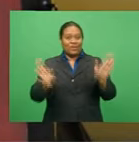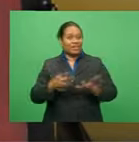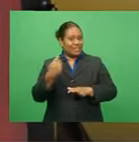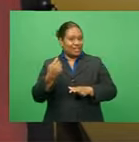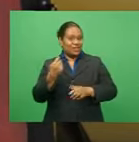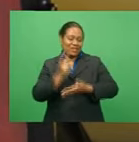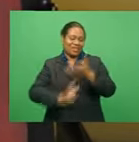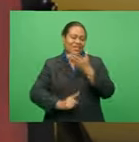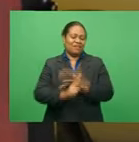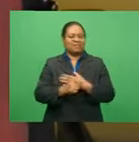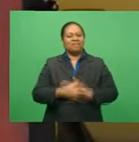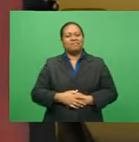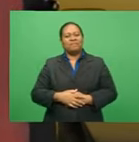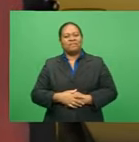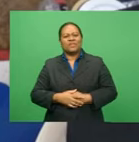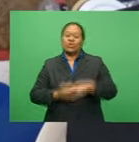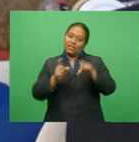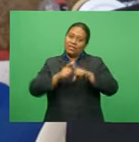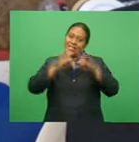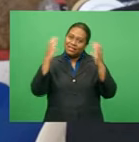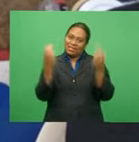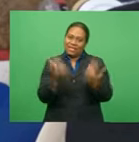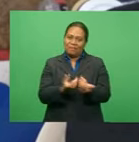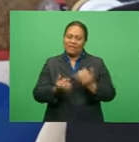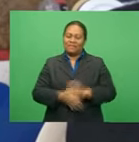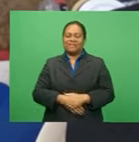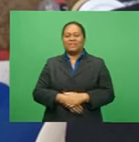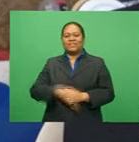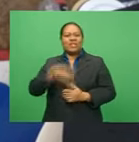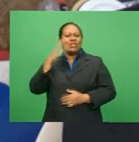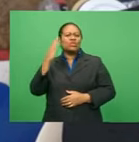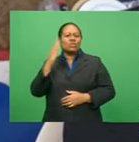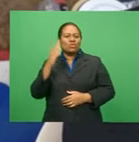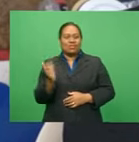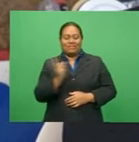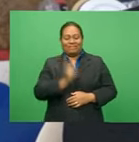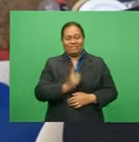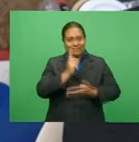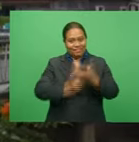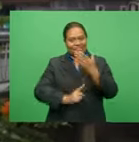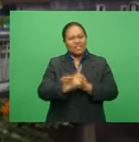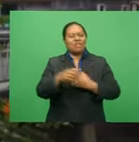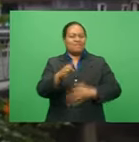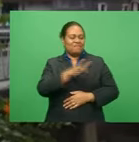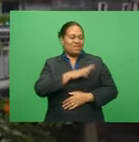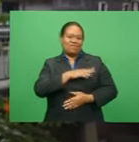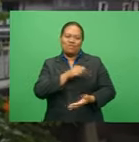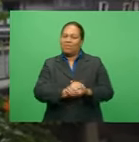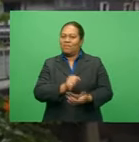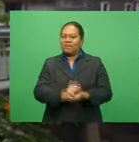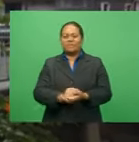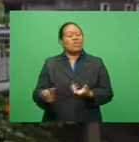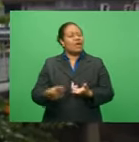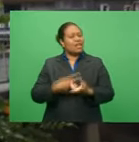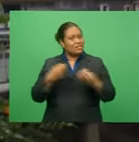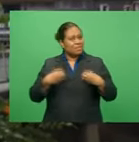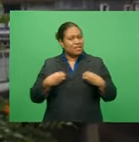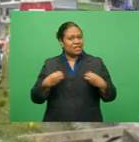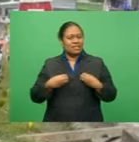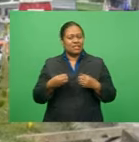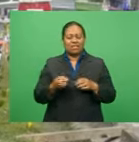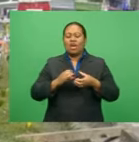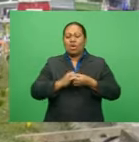and approaching like December, maybe the school holidays comes in, then it will be busy. Other business owners who do not want